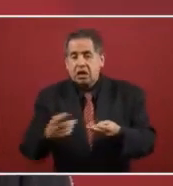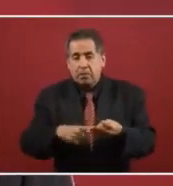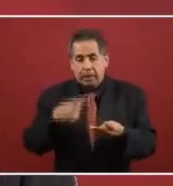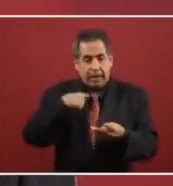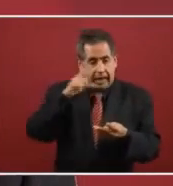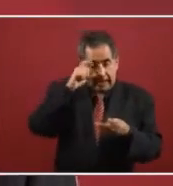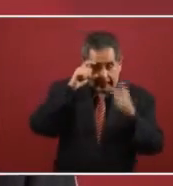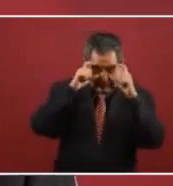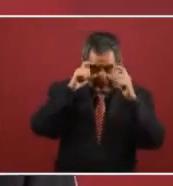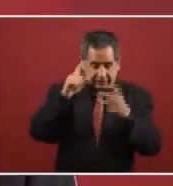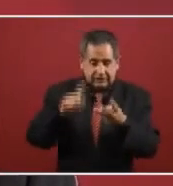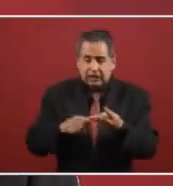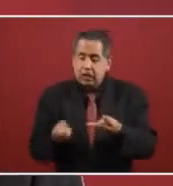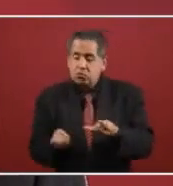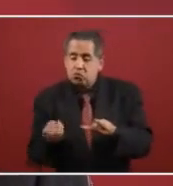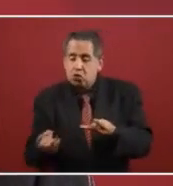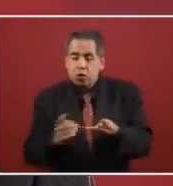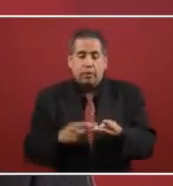glasses,